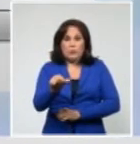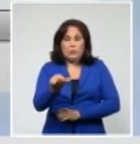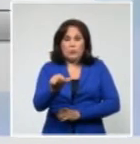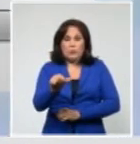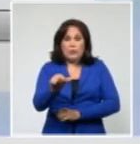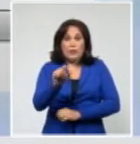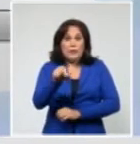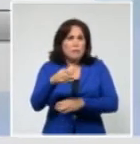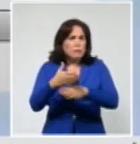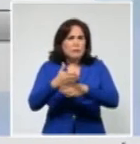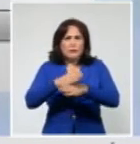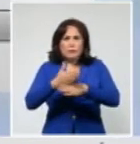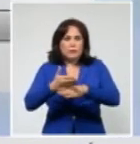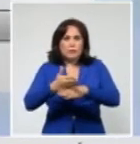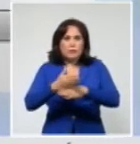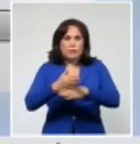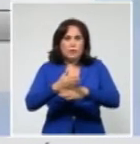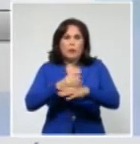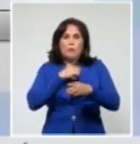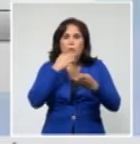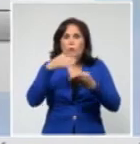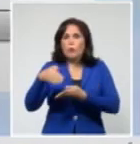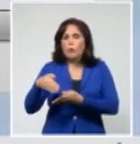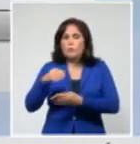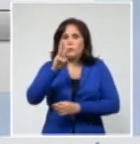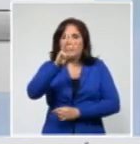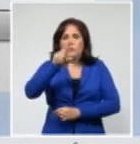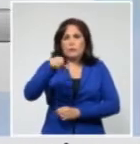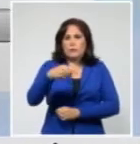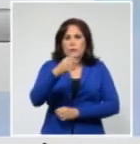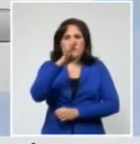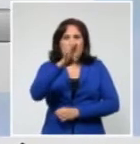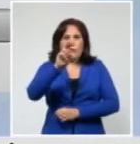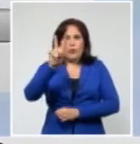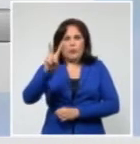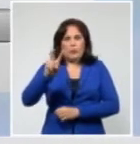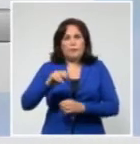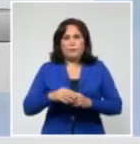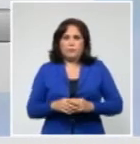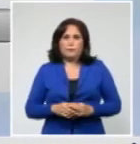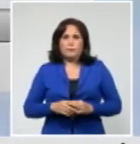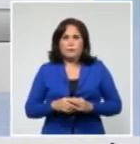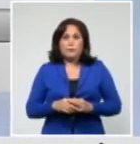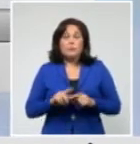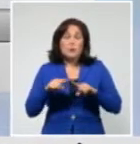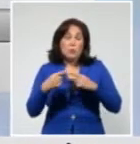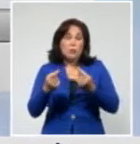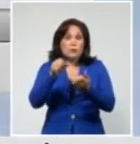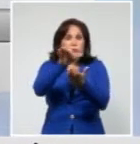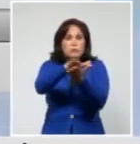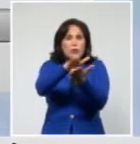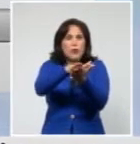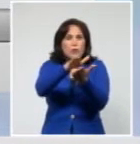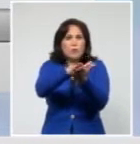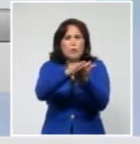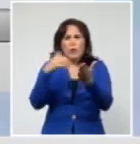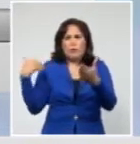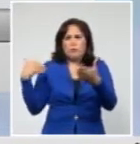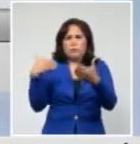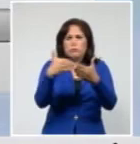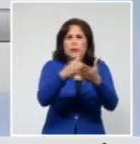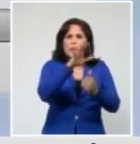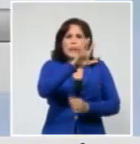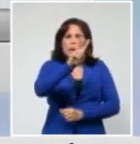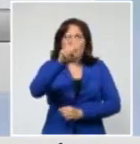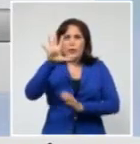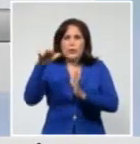2,748 people died of the virus in the region yesterday, for a death toll in the Americas of